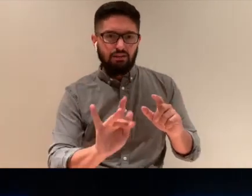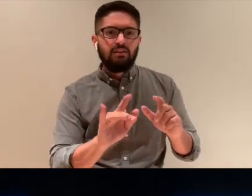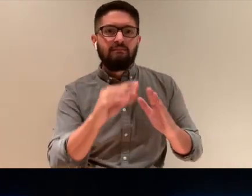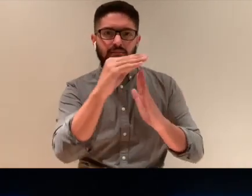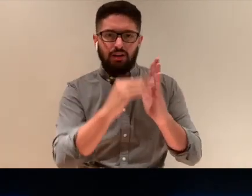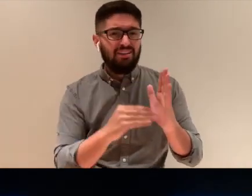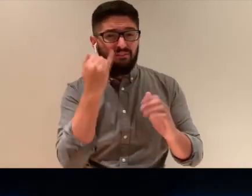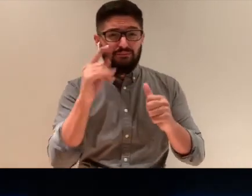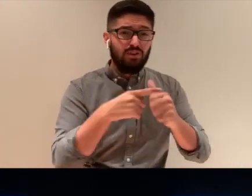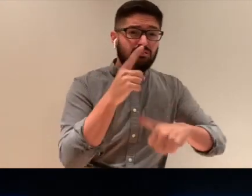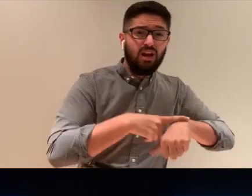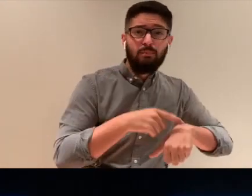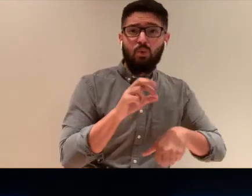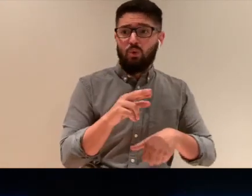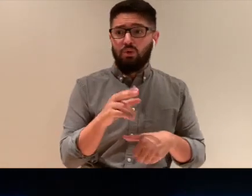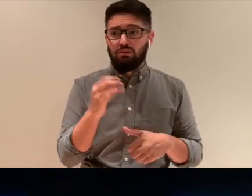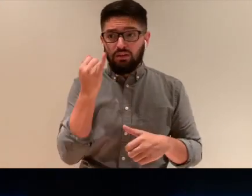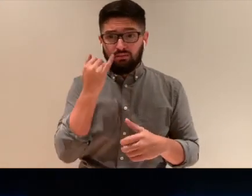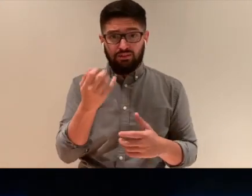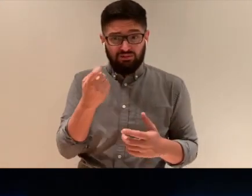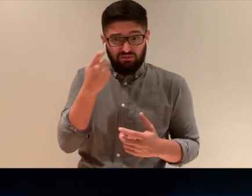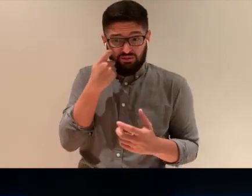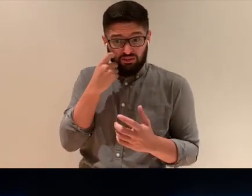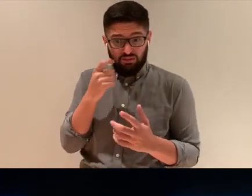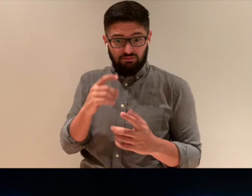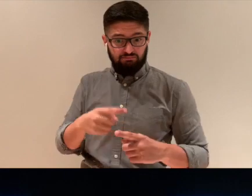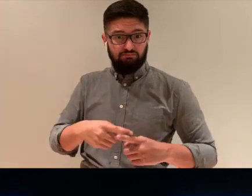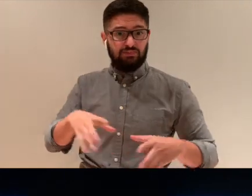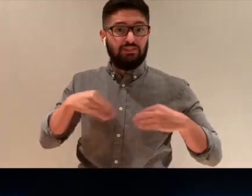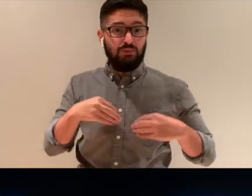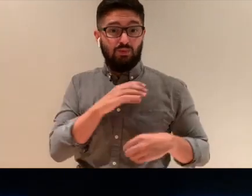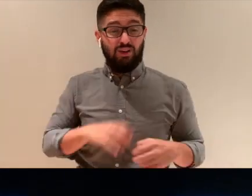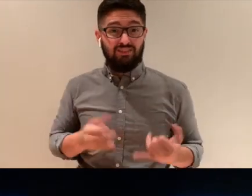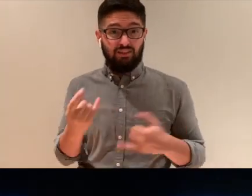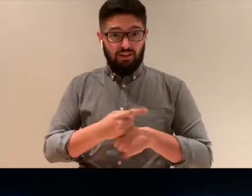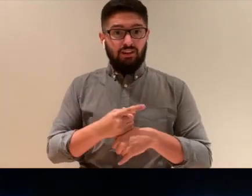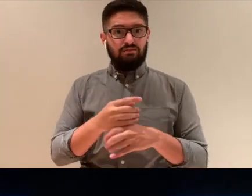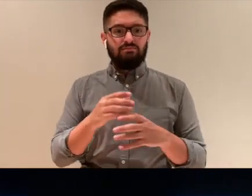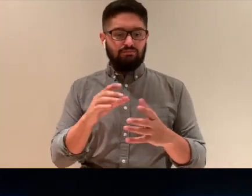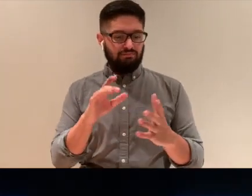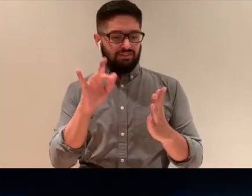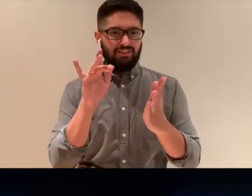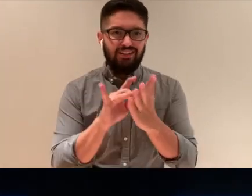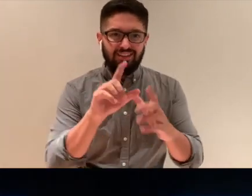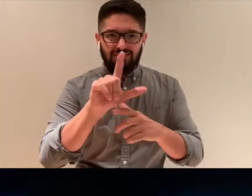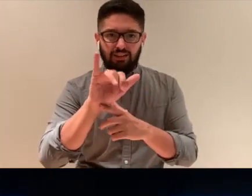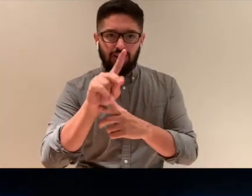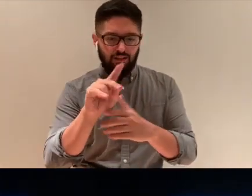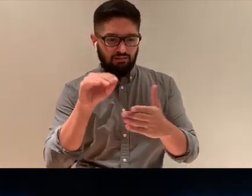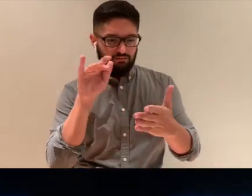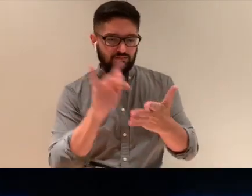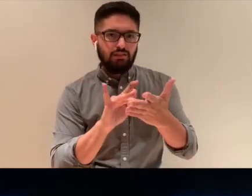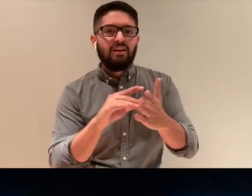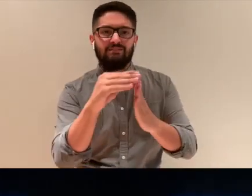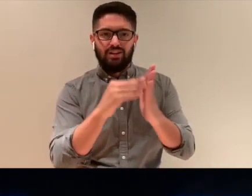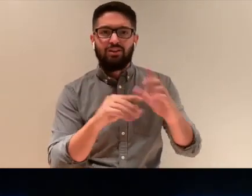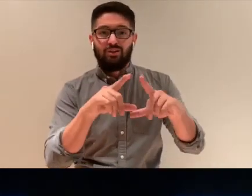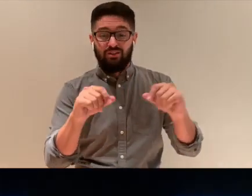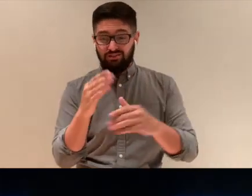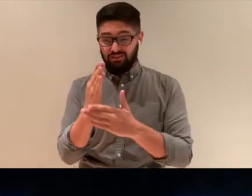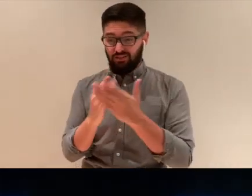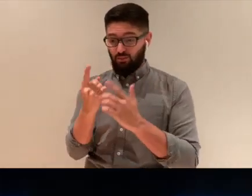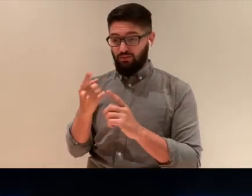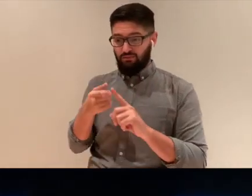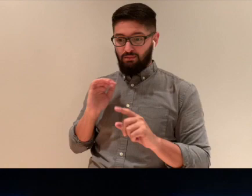link, fill that out, whether you're a first-time guest or maybe if you came to know Christ today, go to that link and fill that card out, and someone from